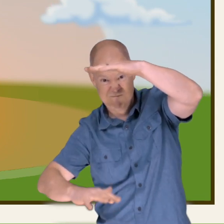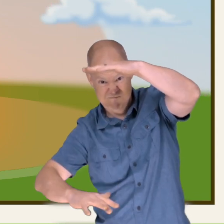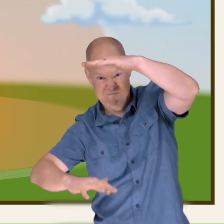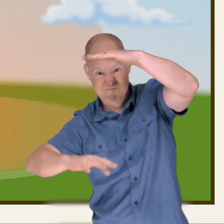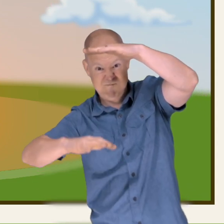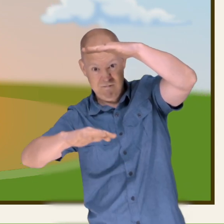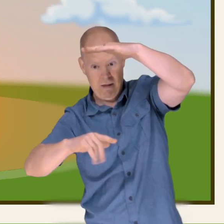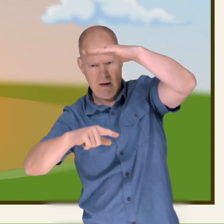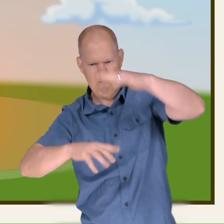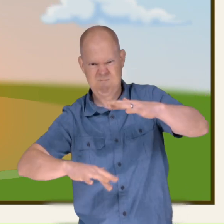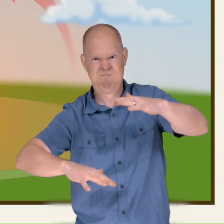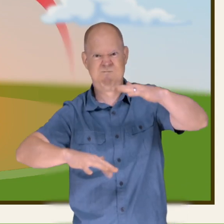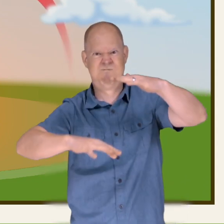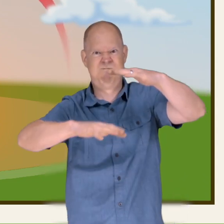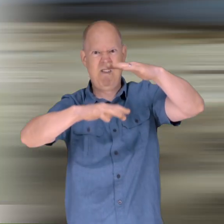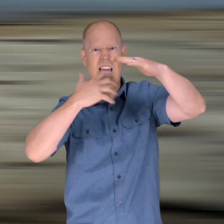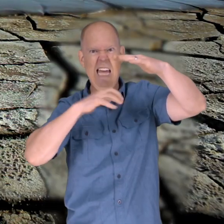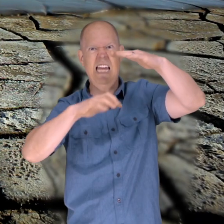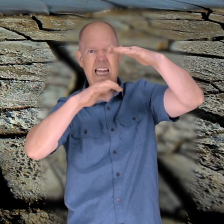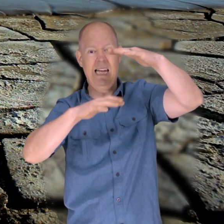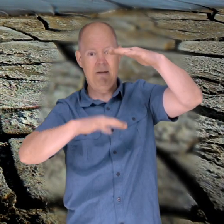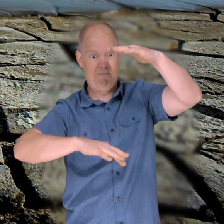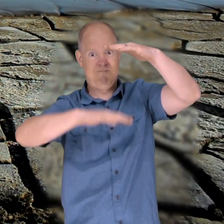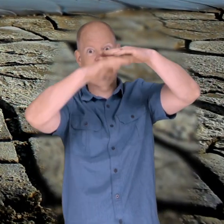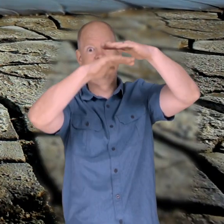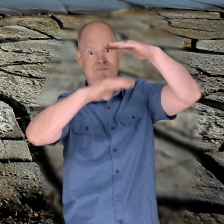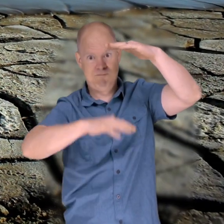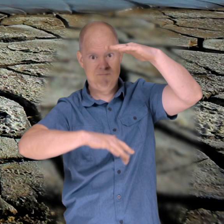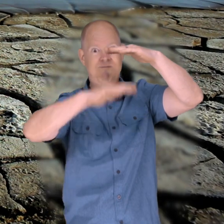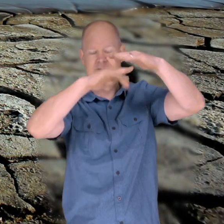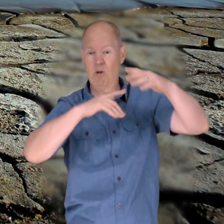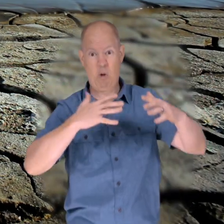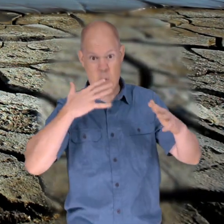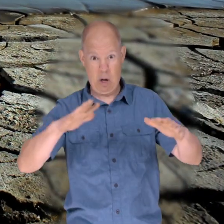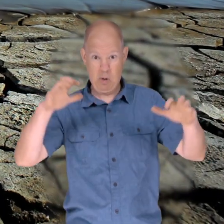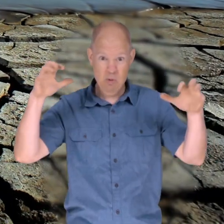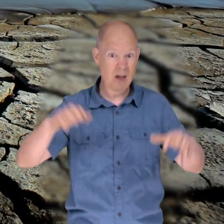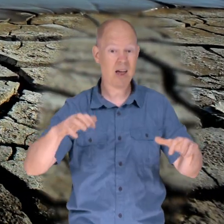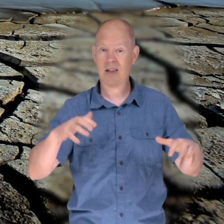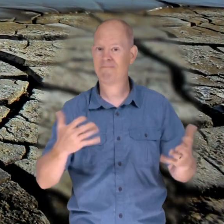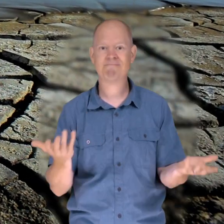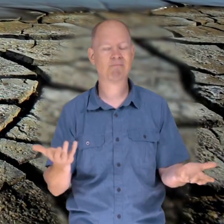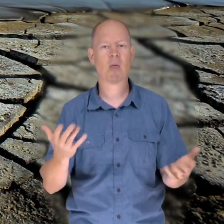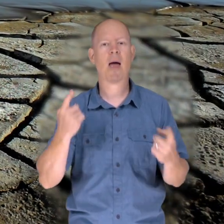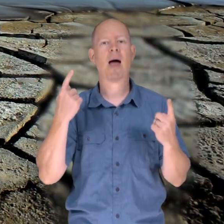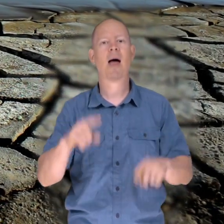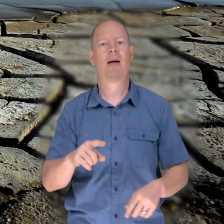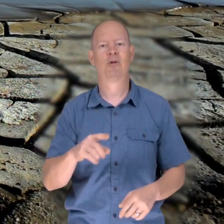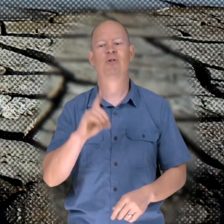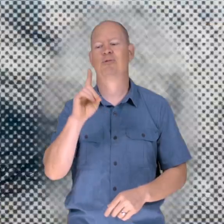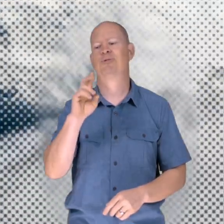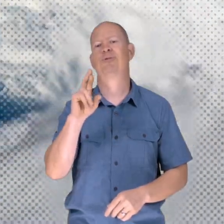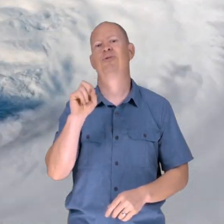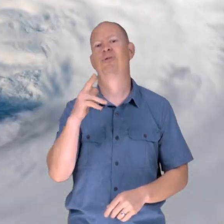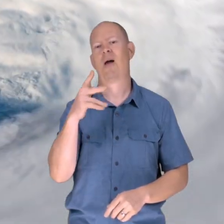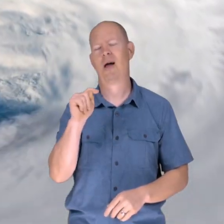chance of rain, which can lead to another natural disaster we have already discussed—drought.